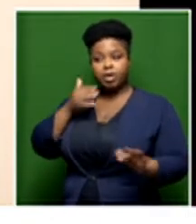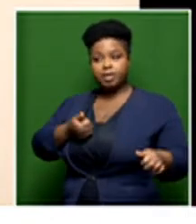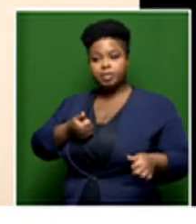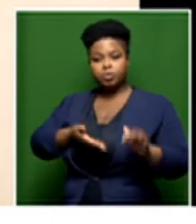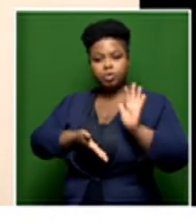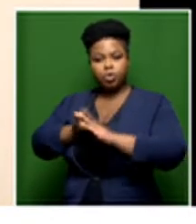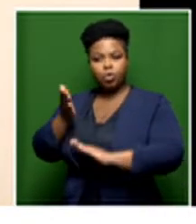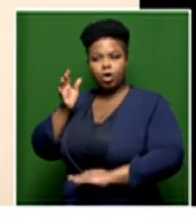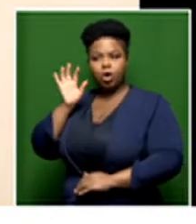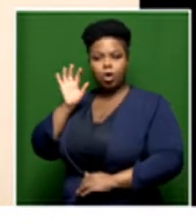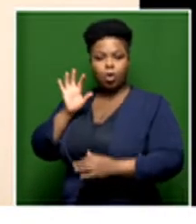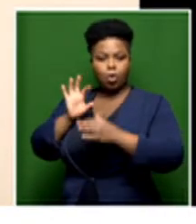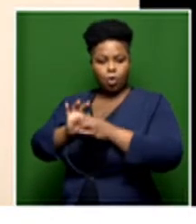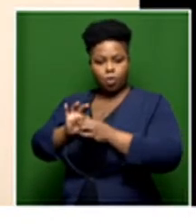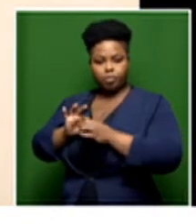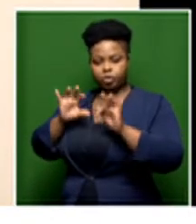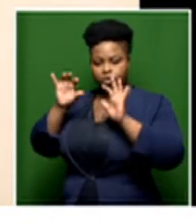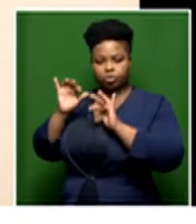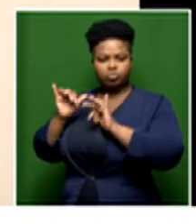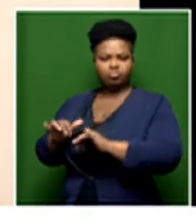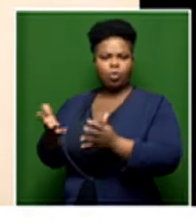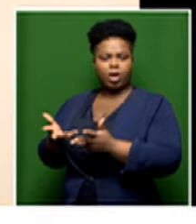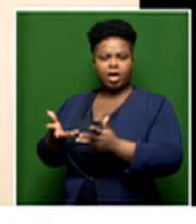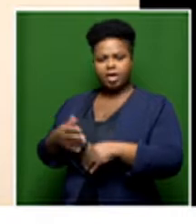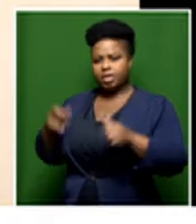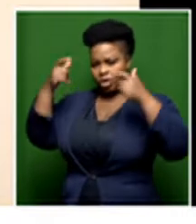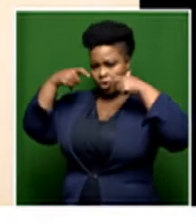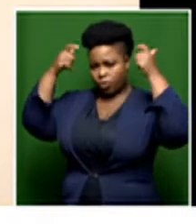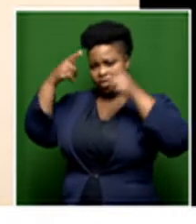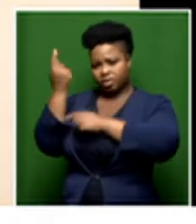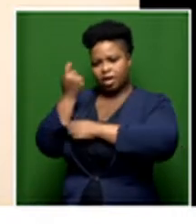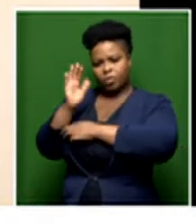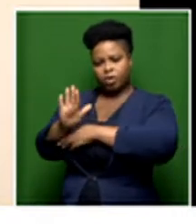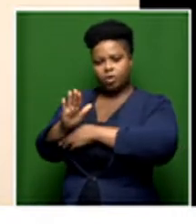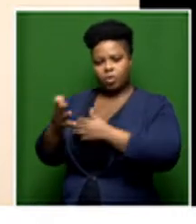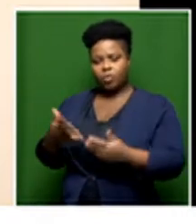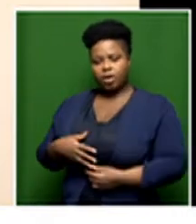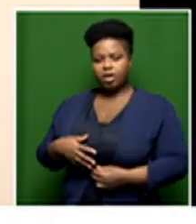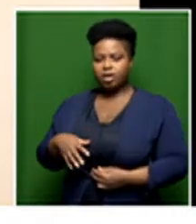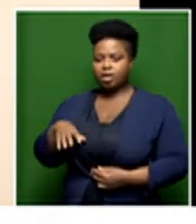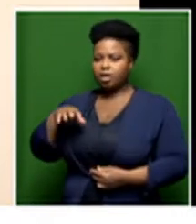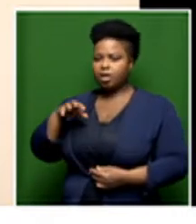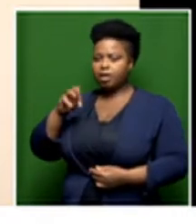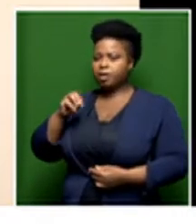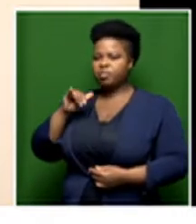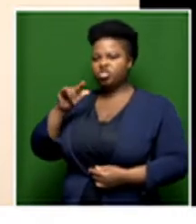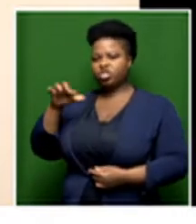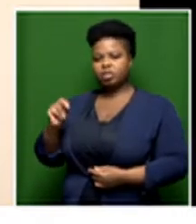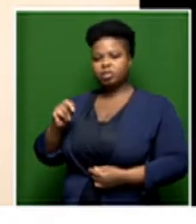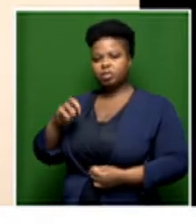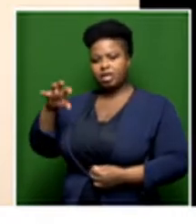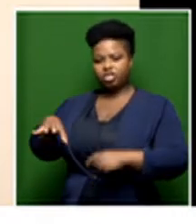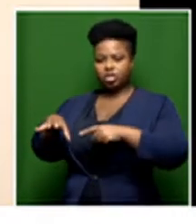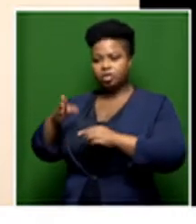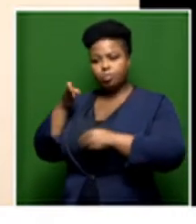she stopped in Queenstown at the Lessington Mission Station, and she attended